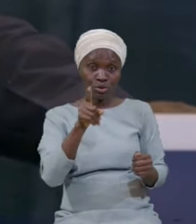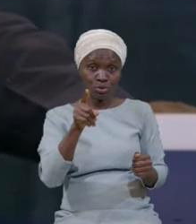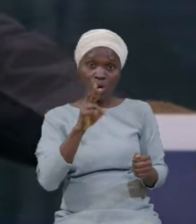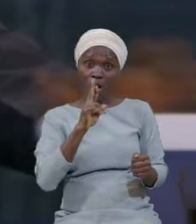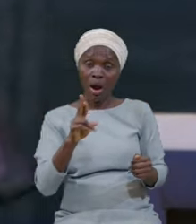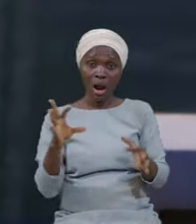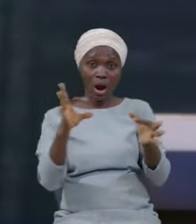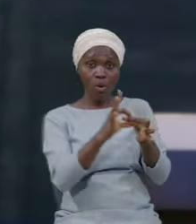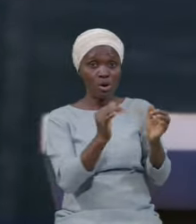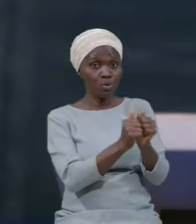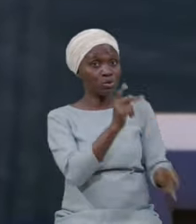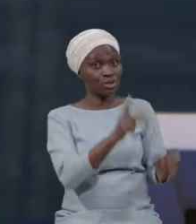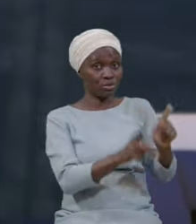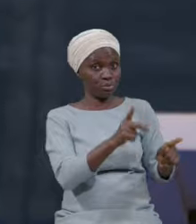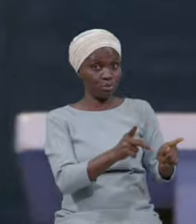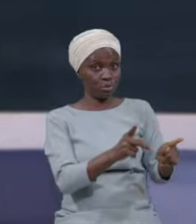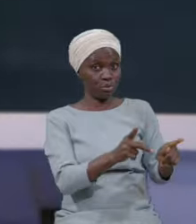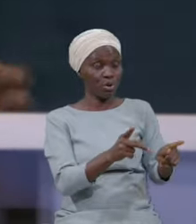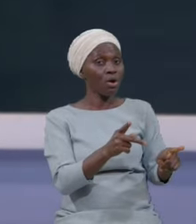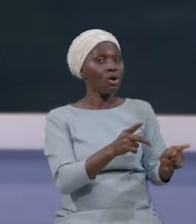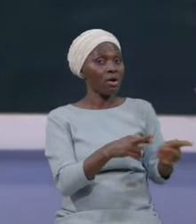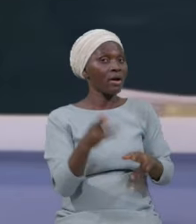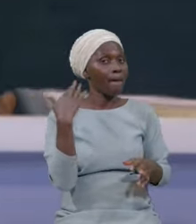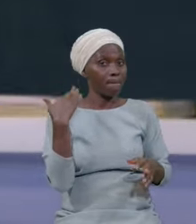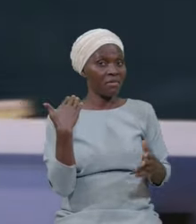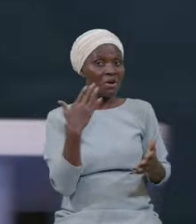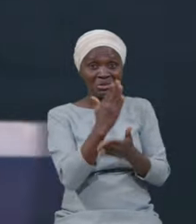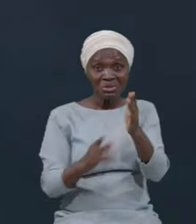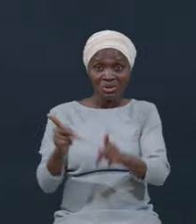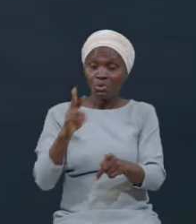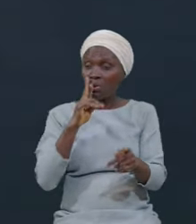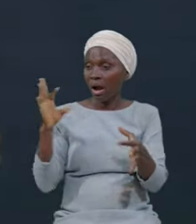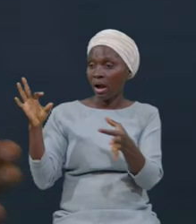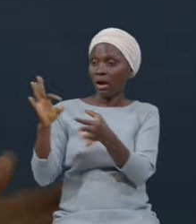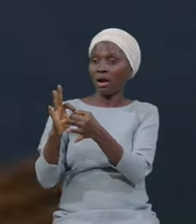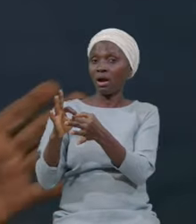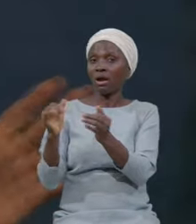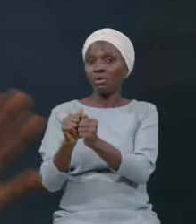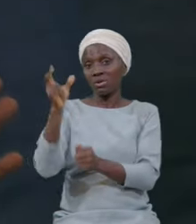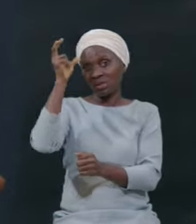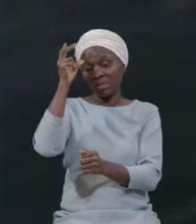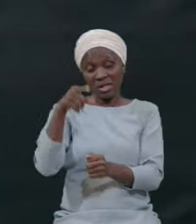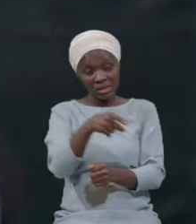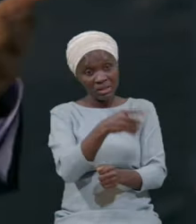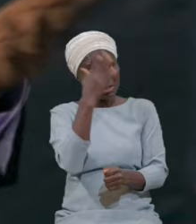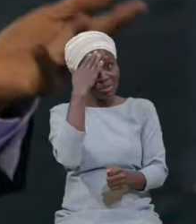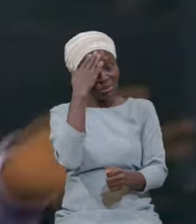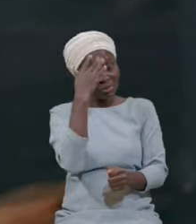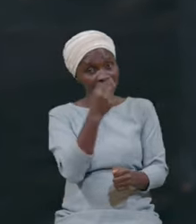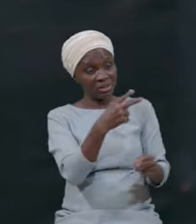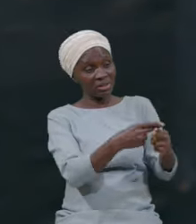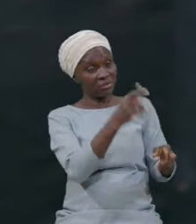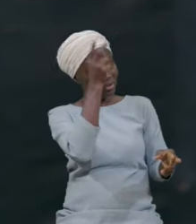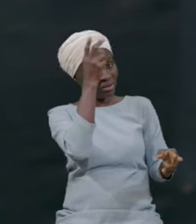even some people are so acquainted with Satan. They know his name, they know his nature, they run his errands for him.